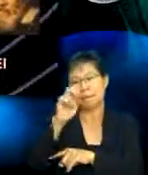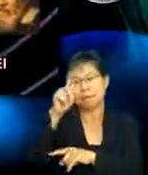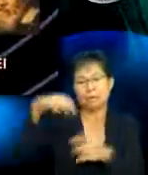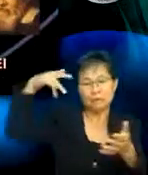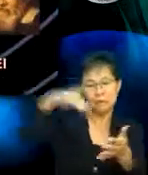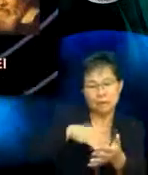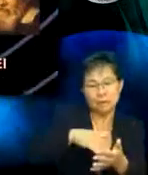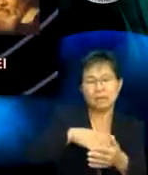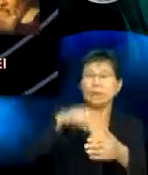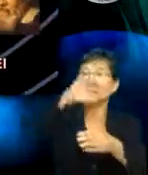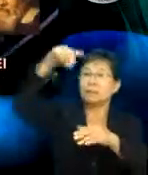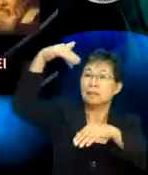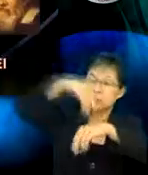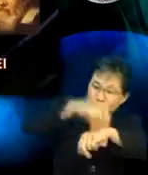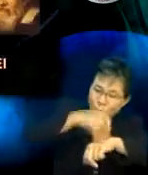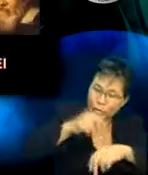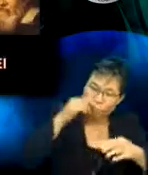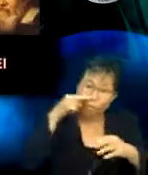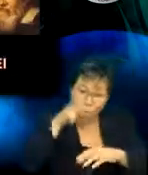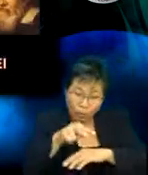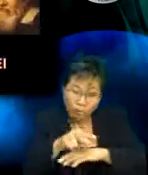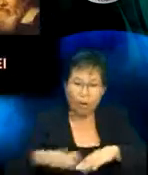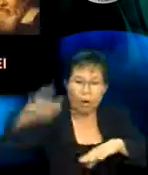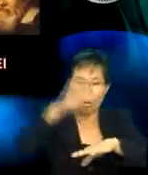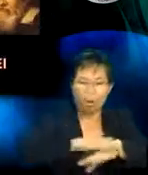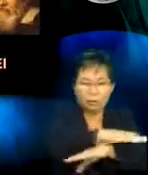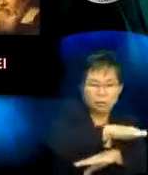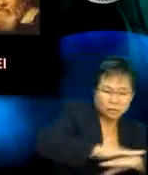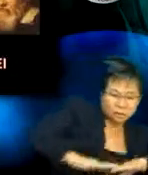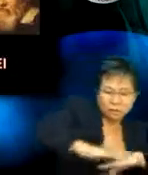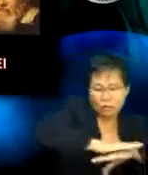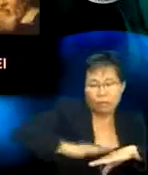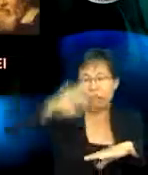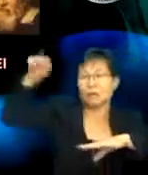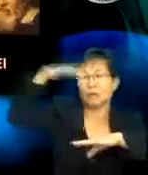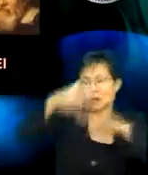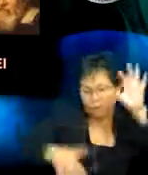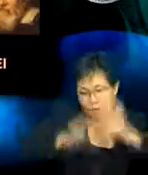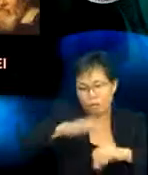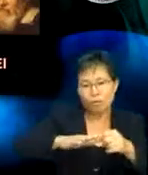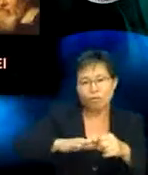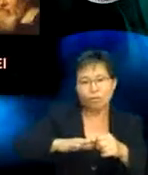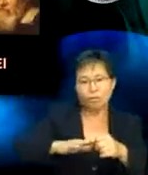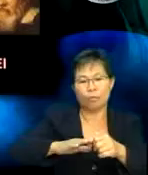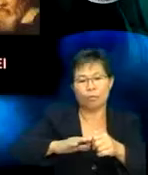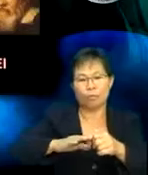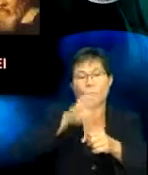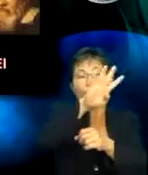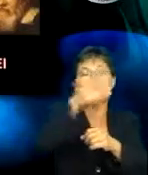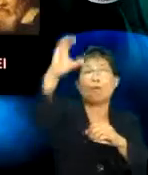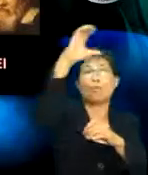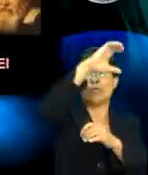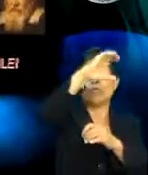planets, studied the sunspots that he observed on the surface of the sun, and discovered 4 moons